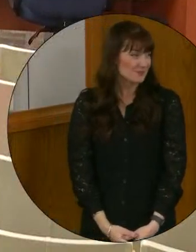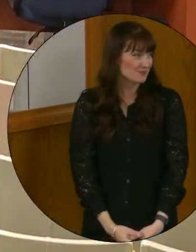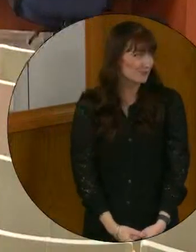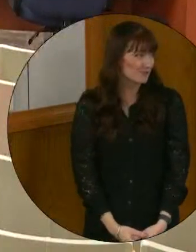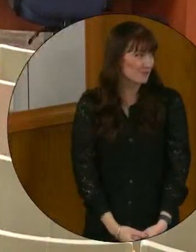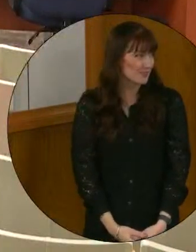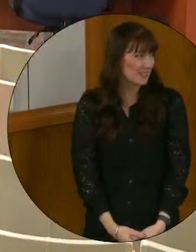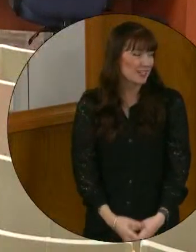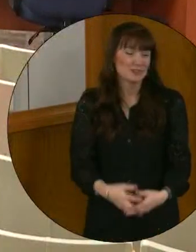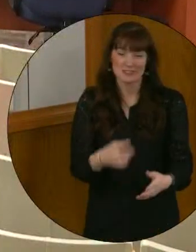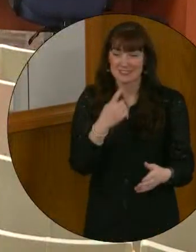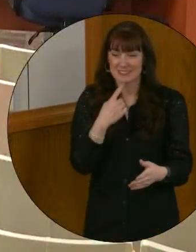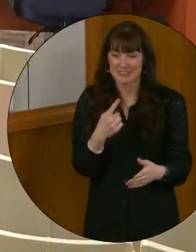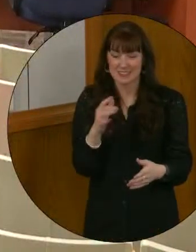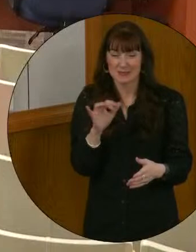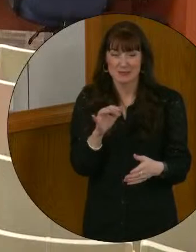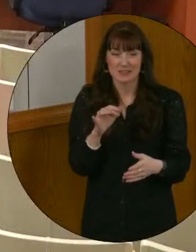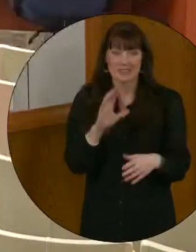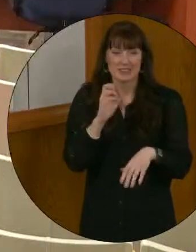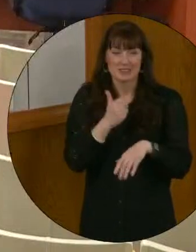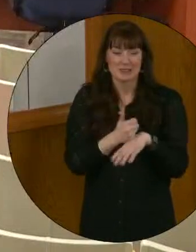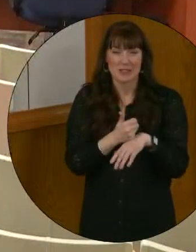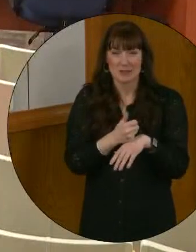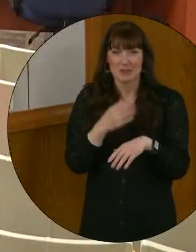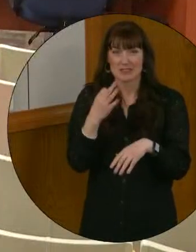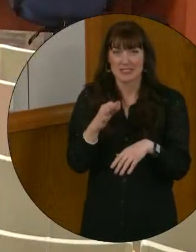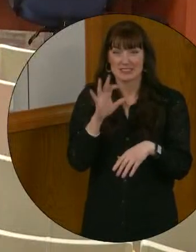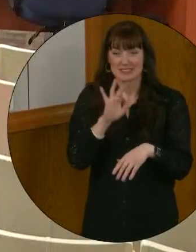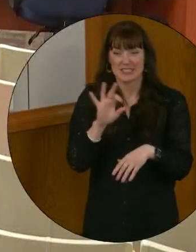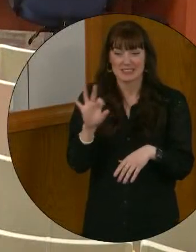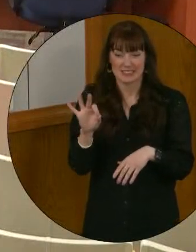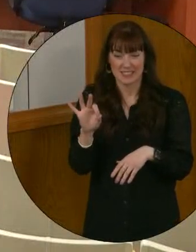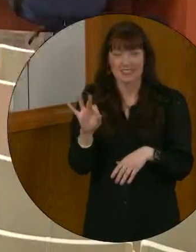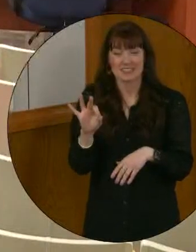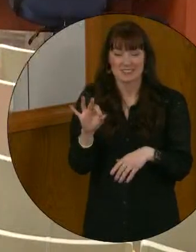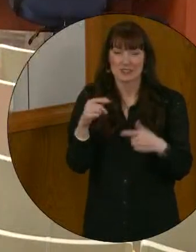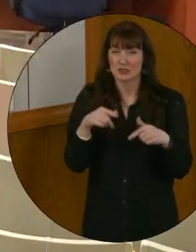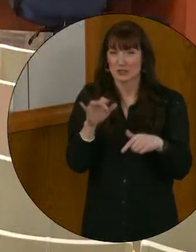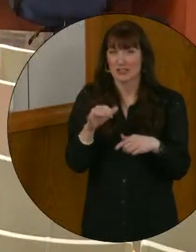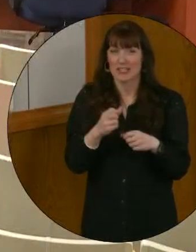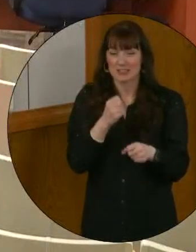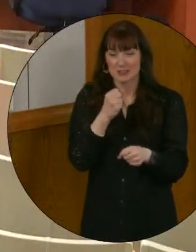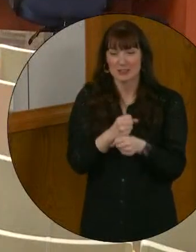No, I was just going to say it was formed in 1999. So at that time,